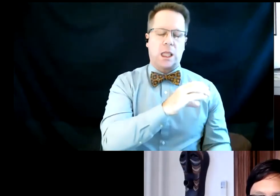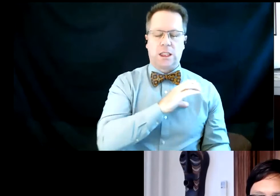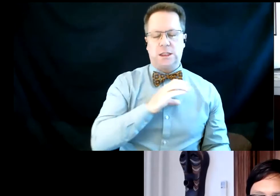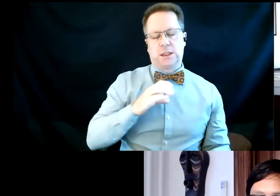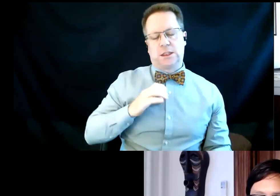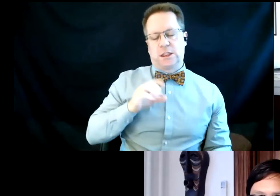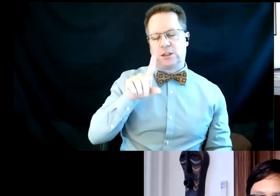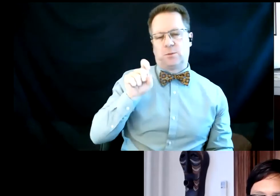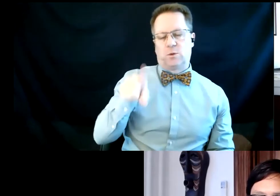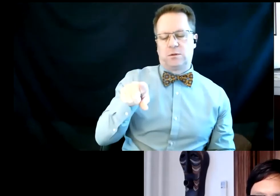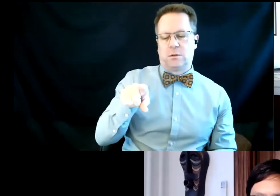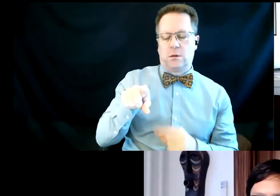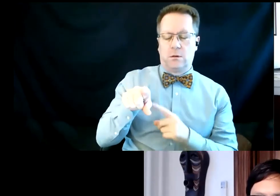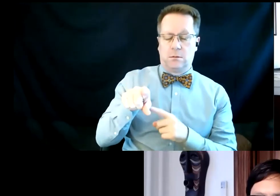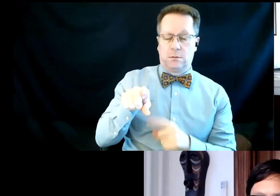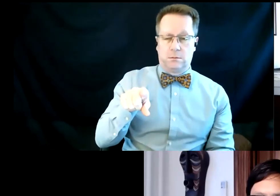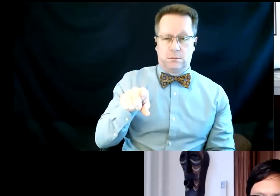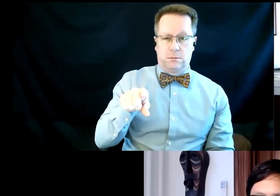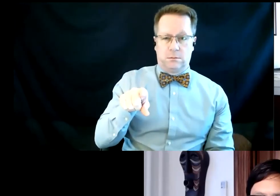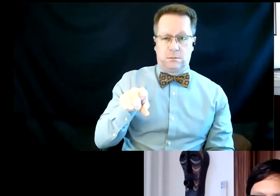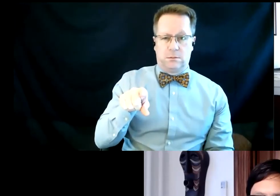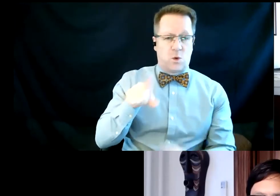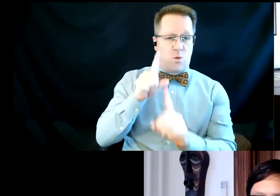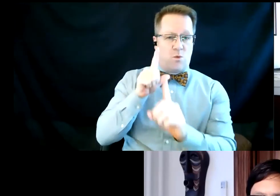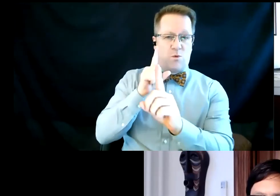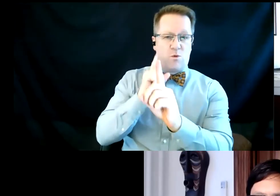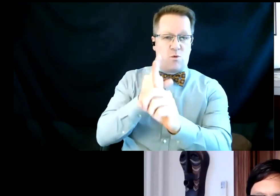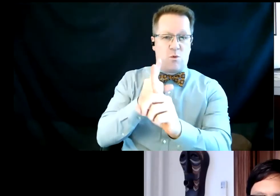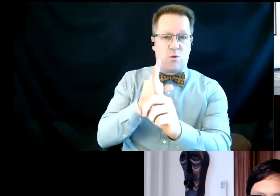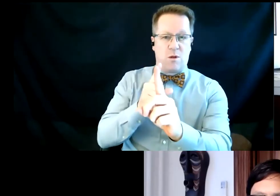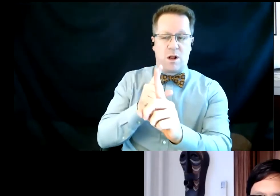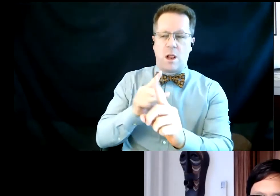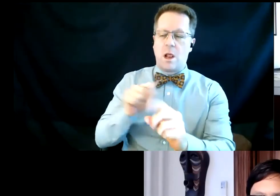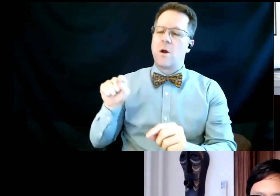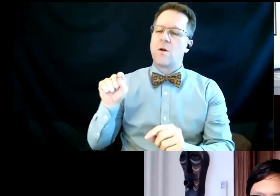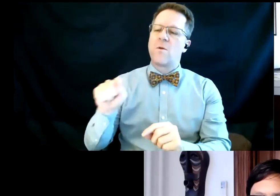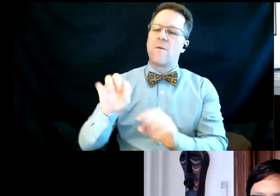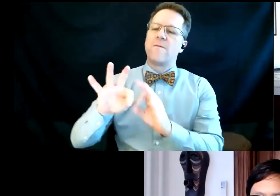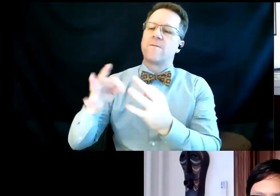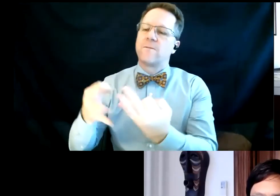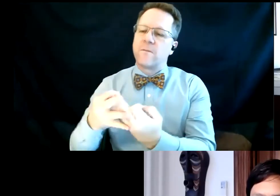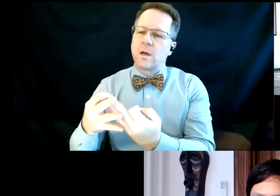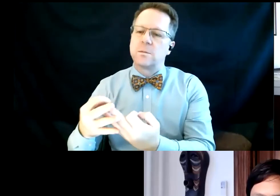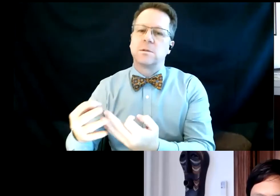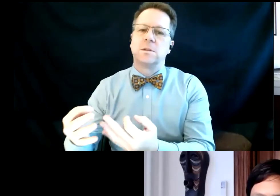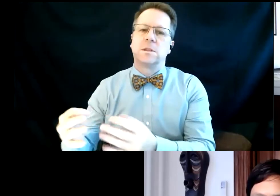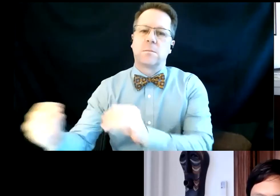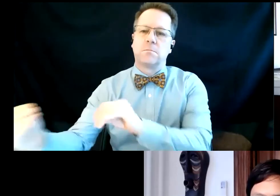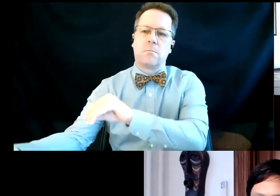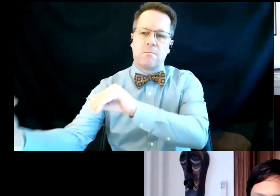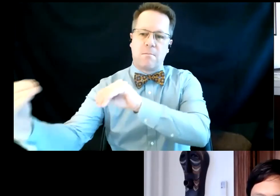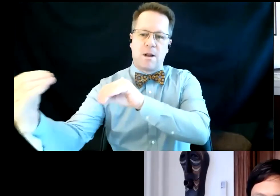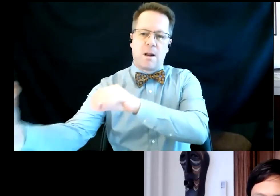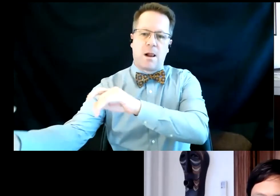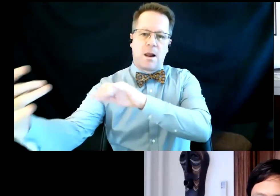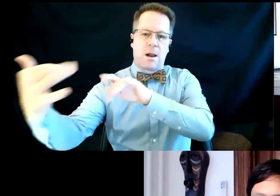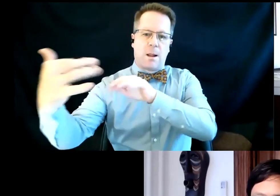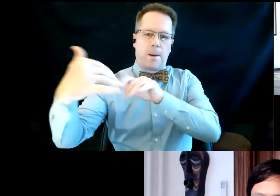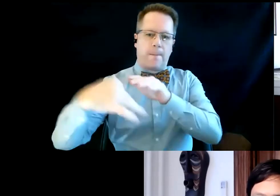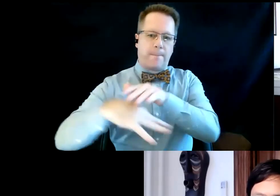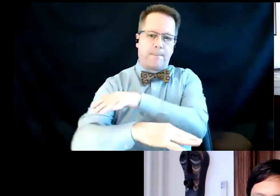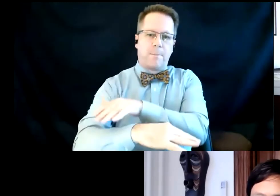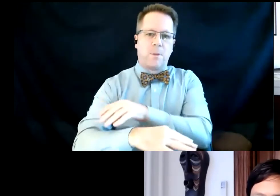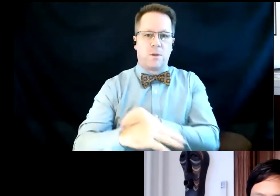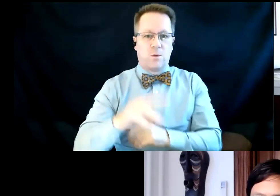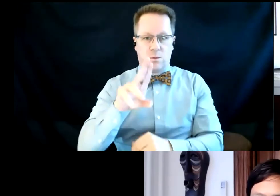been unprecedented and was intended to chill immigrant families from participating in the census. So I want to